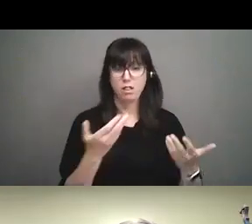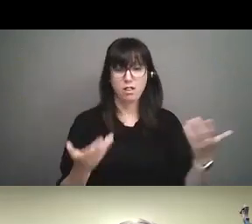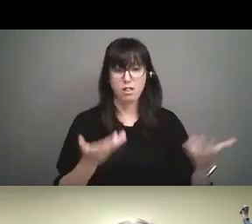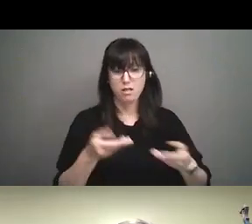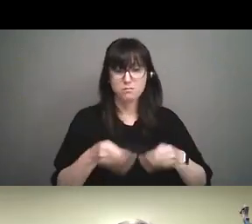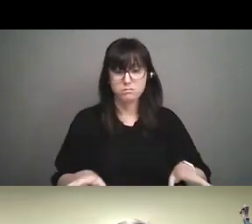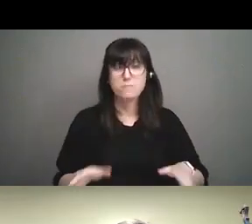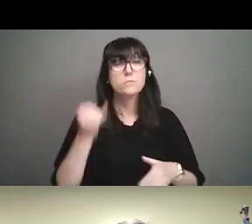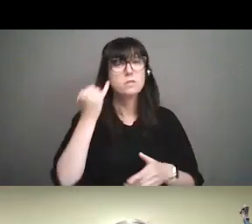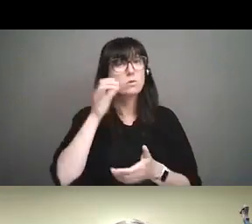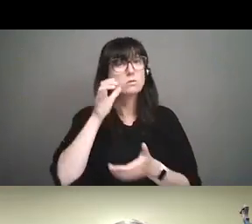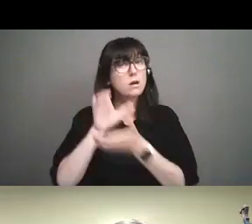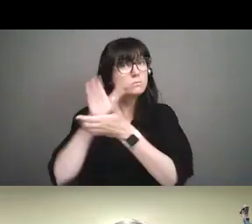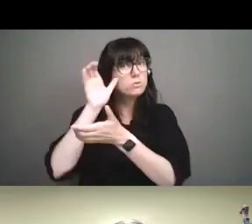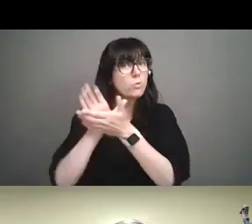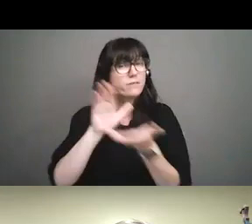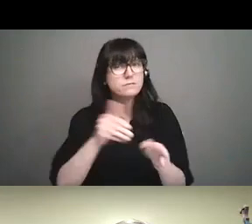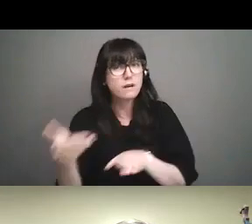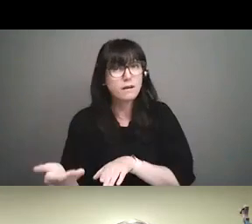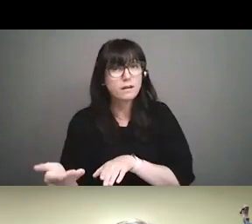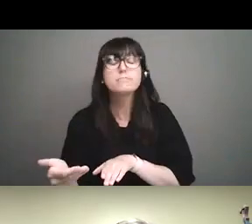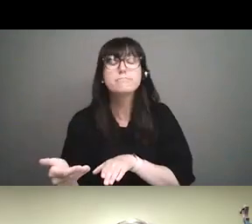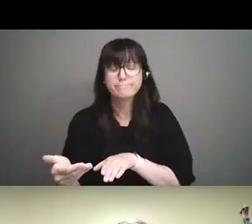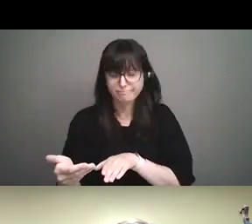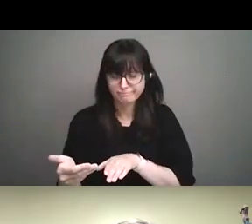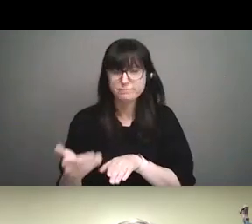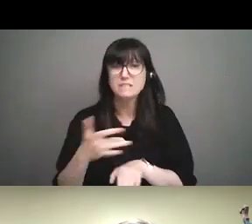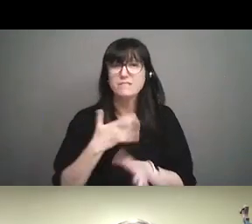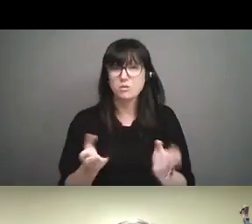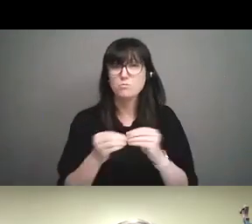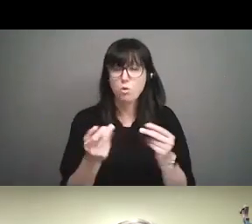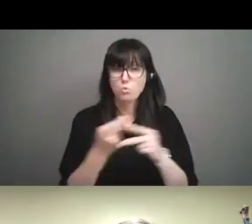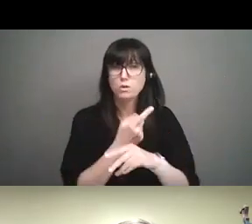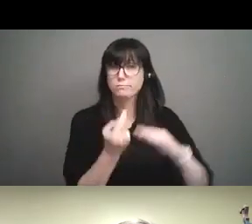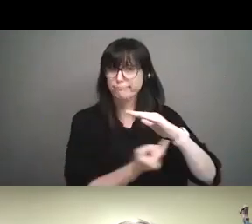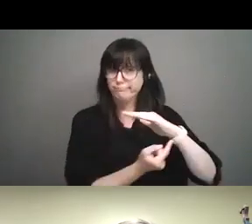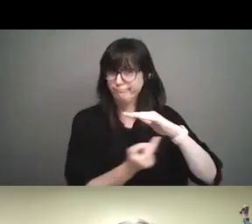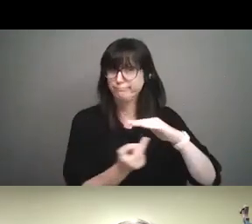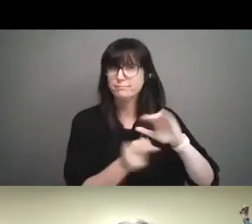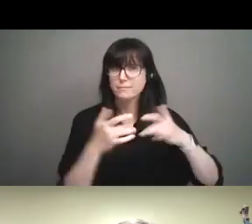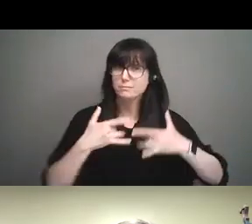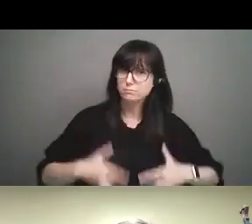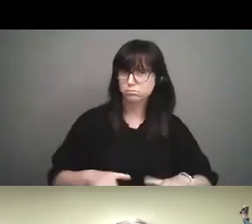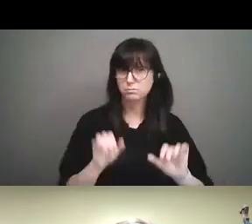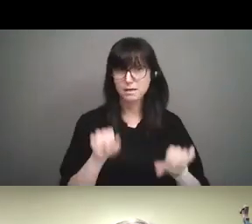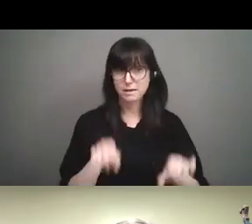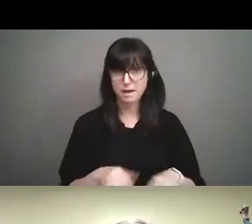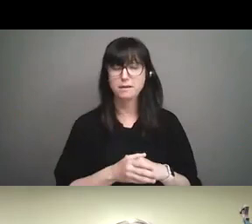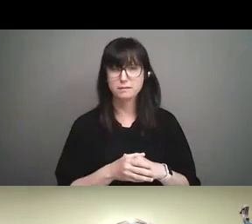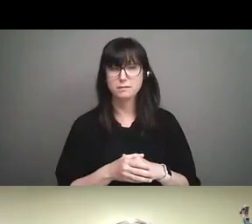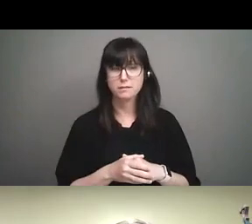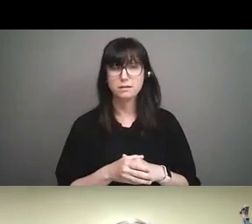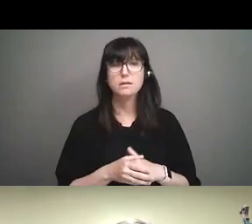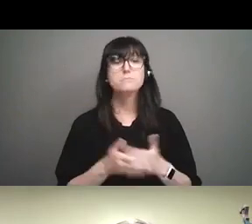of a spouse can always create problems of isolation, loneliness, and depression. And as